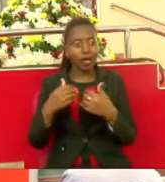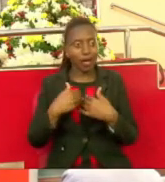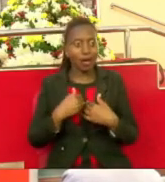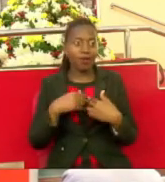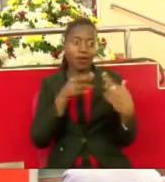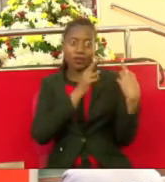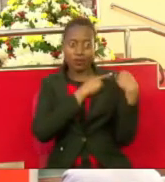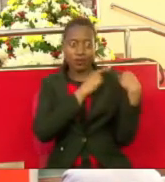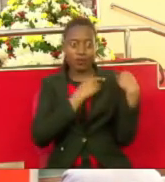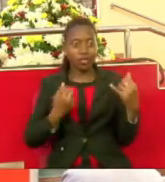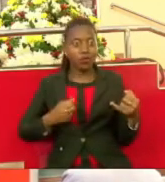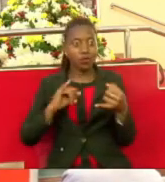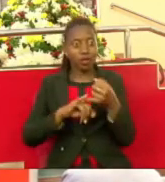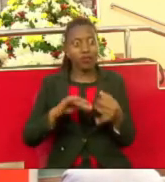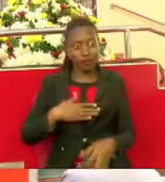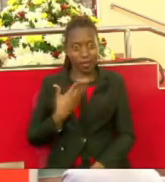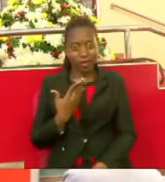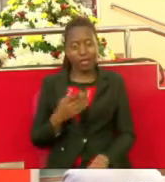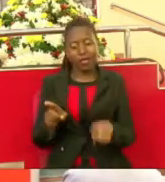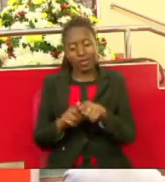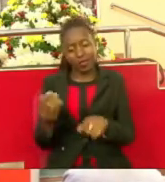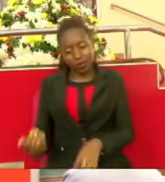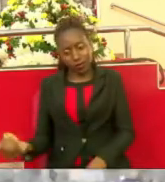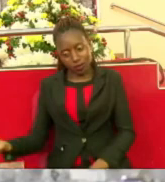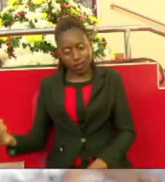And I have a responsibility in the children. And it